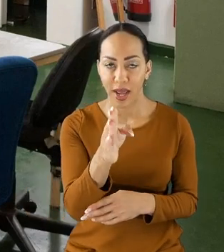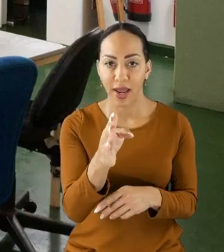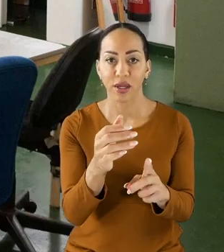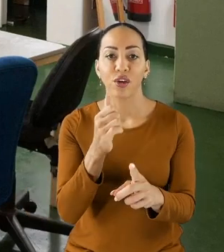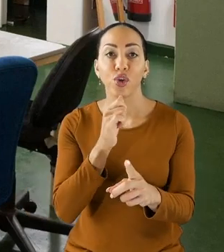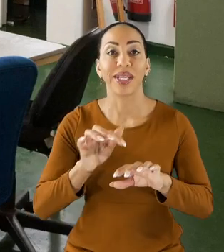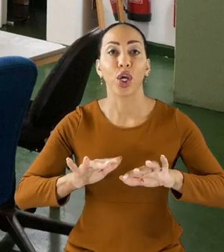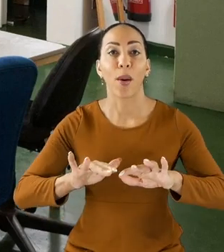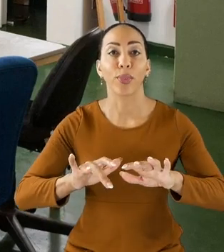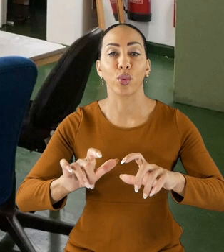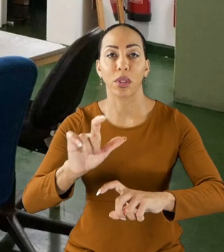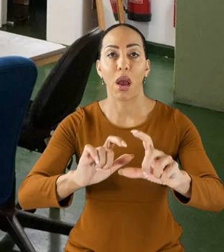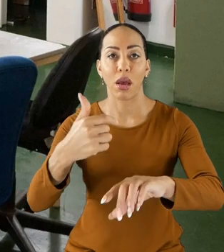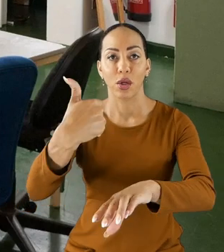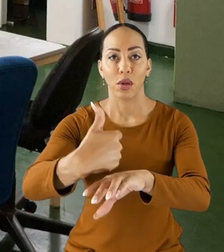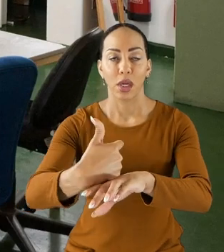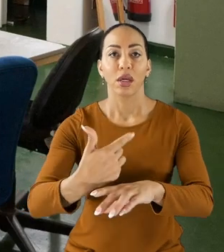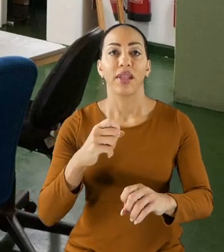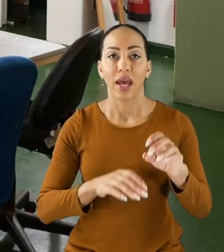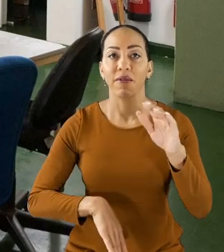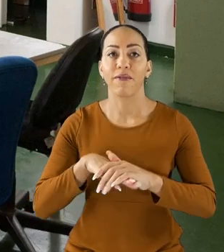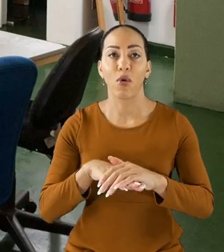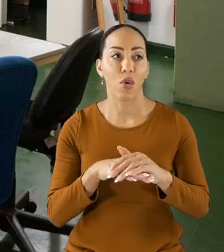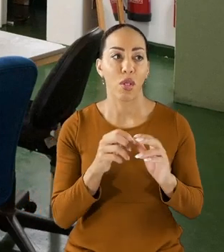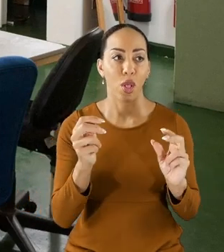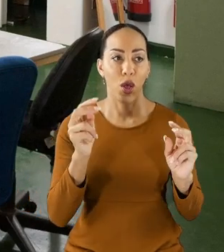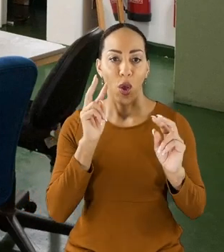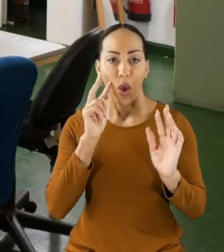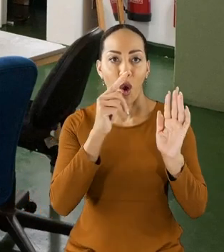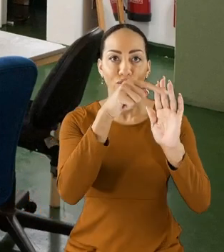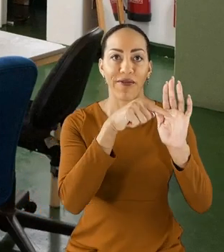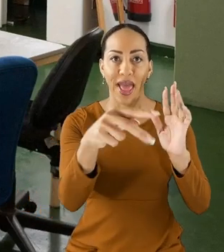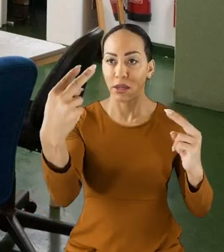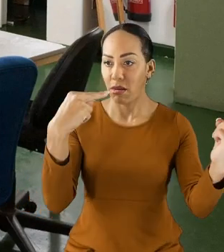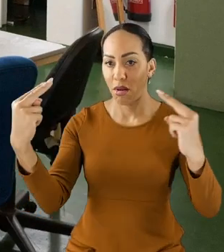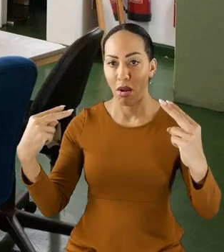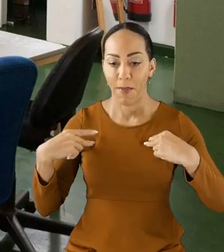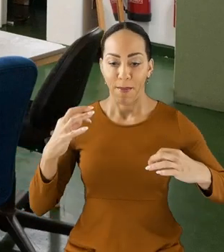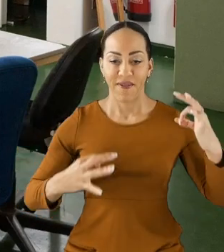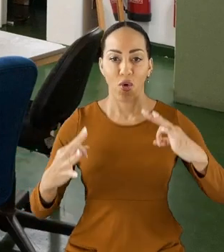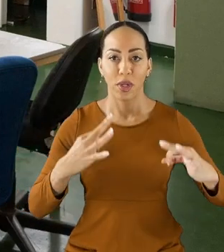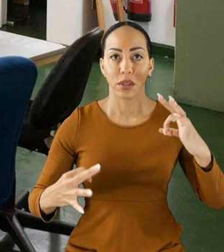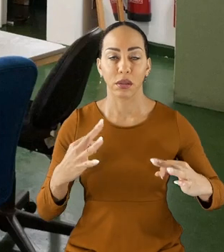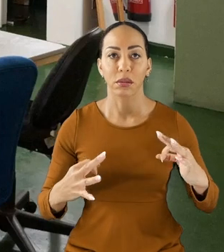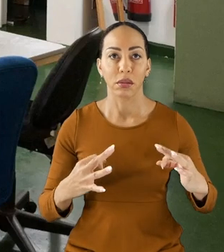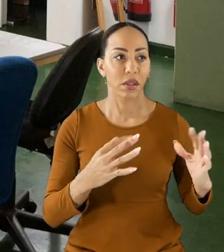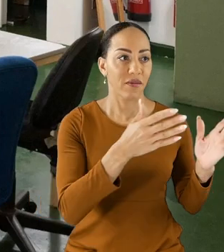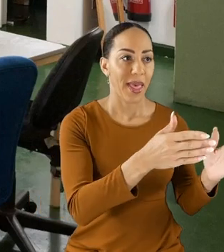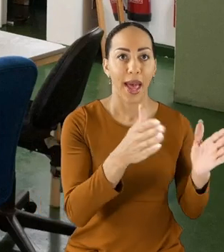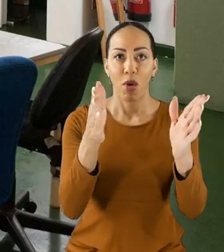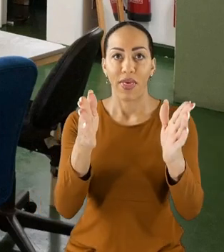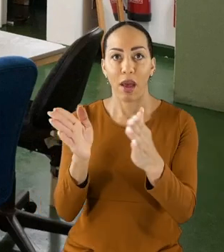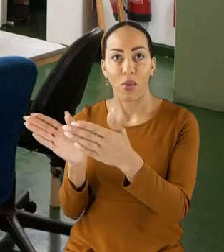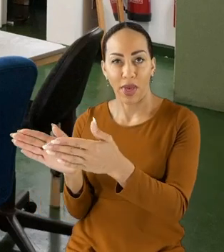straight ahead using their computer screen, giving them complete observation and control of their telepresence performance from all